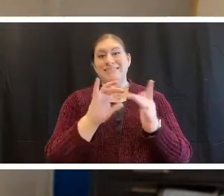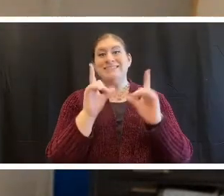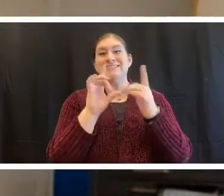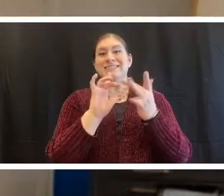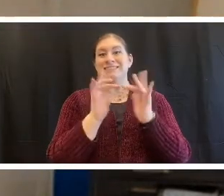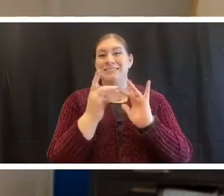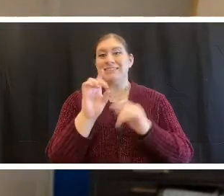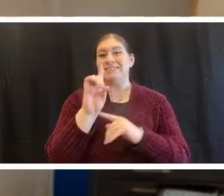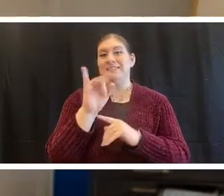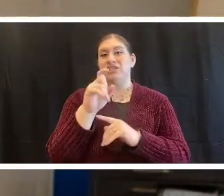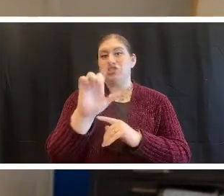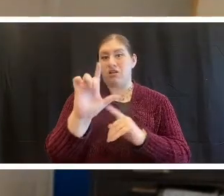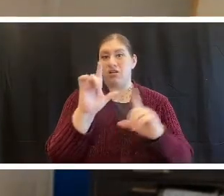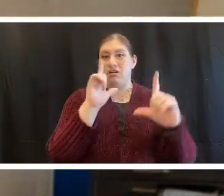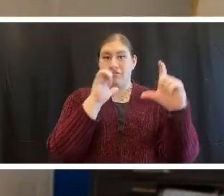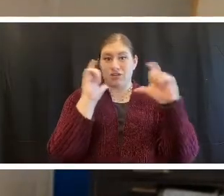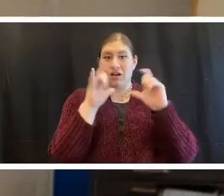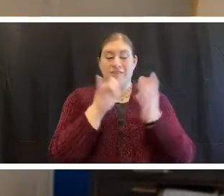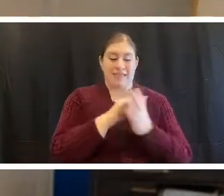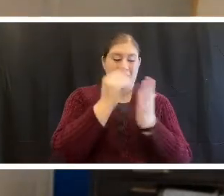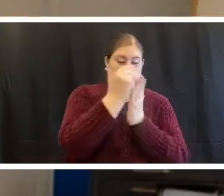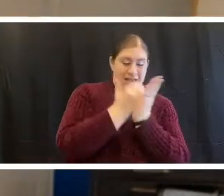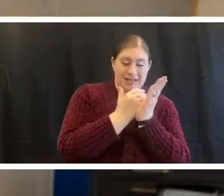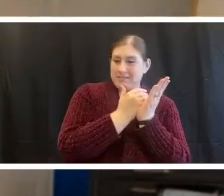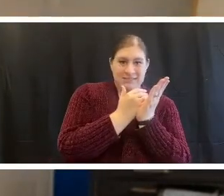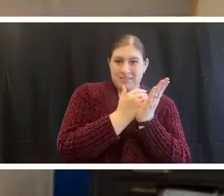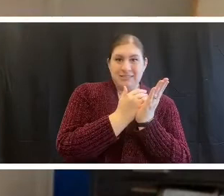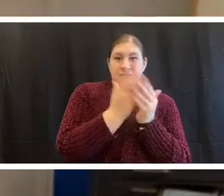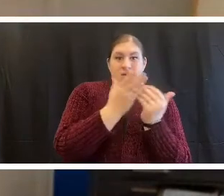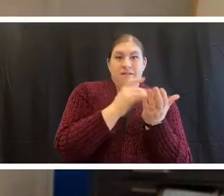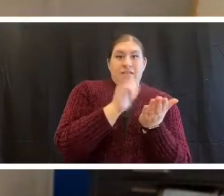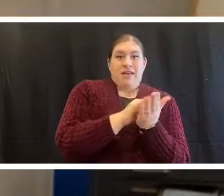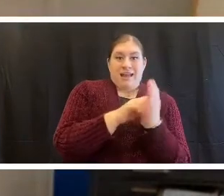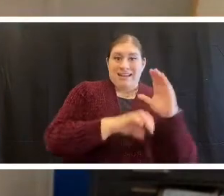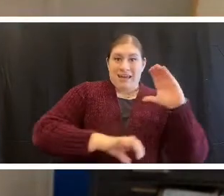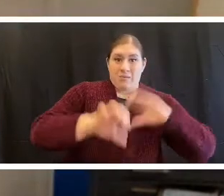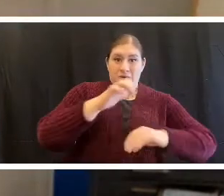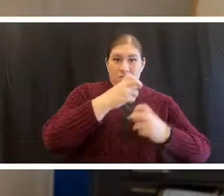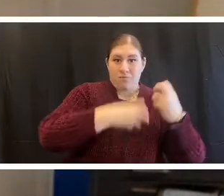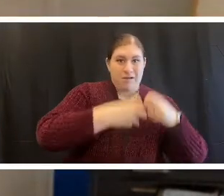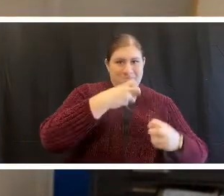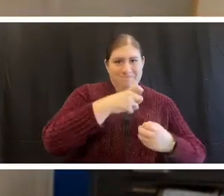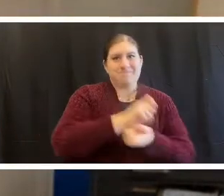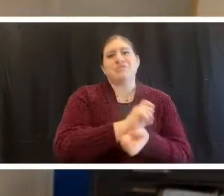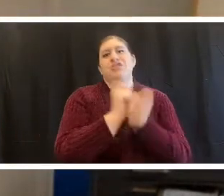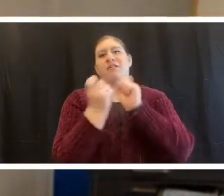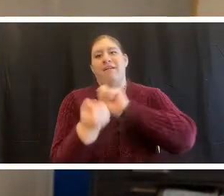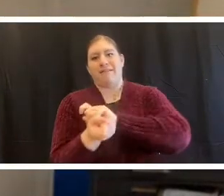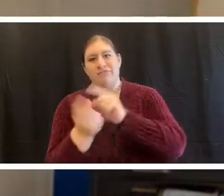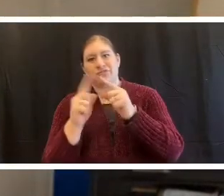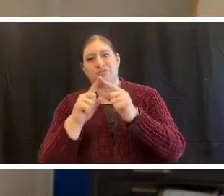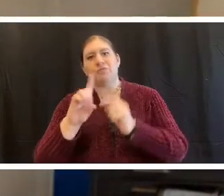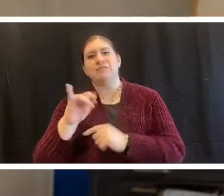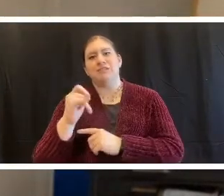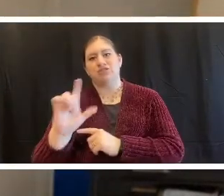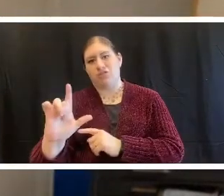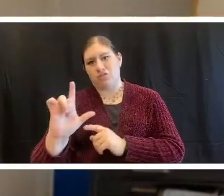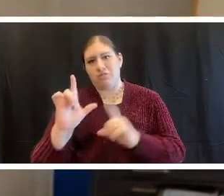photography. So translating those lessons from whatever chemical problems they were going to be given into a